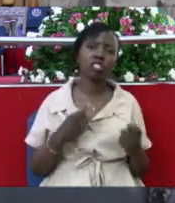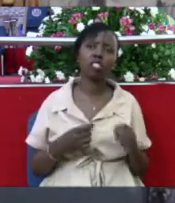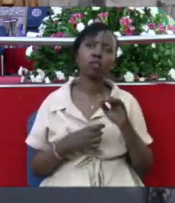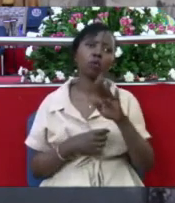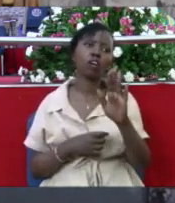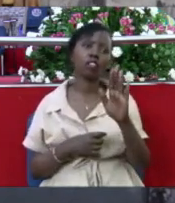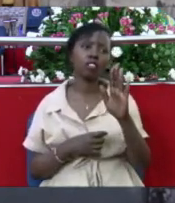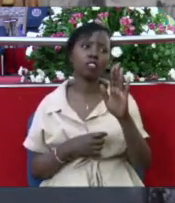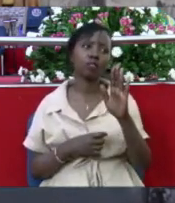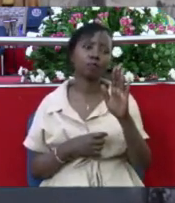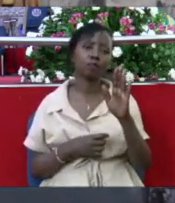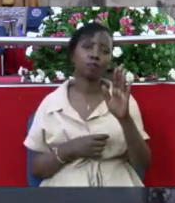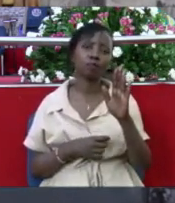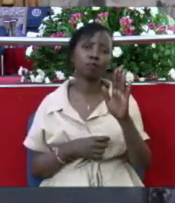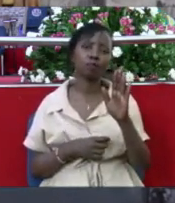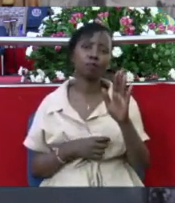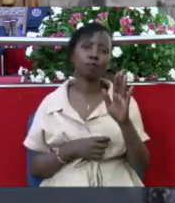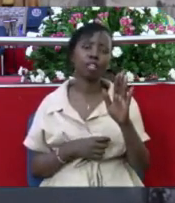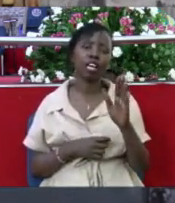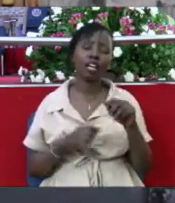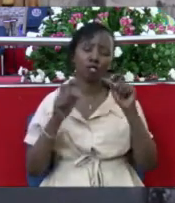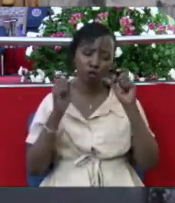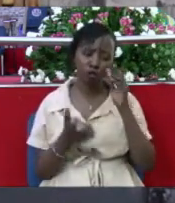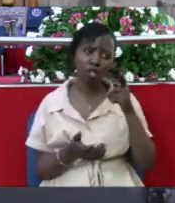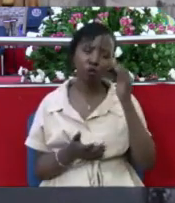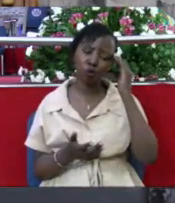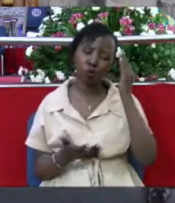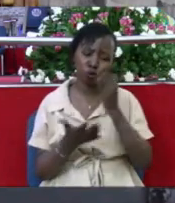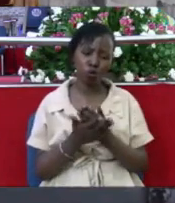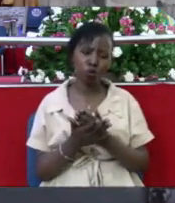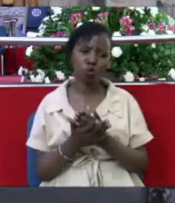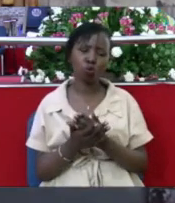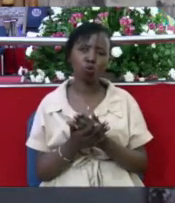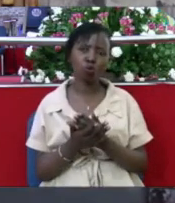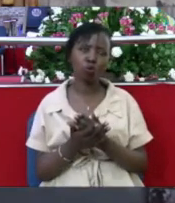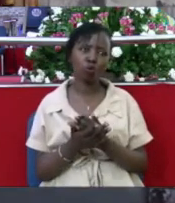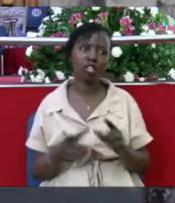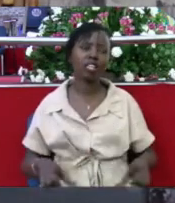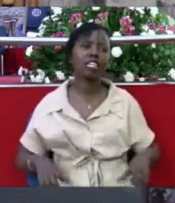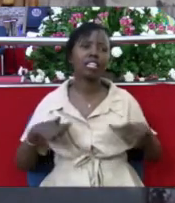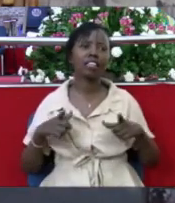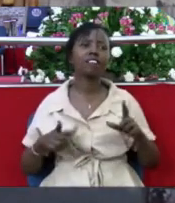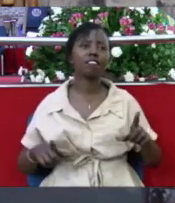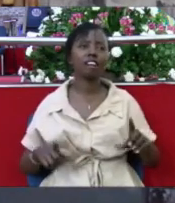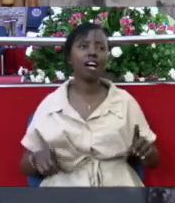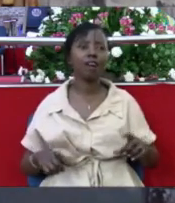truly you have seen and grieved and said, I am wrong. And I want to live right and follow Jesus. I